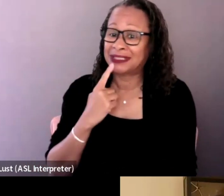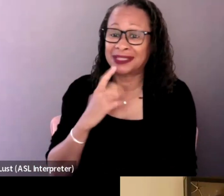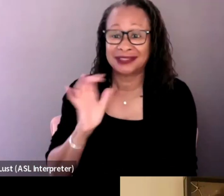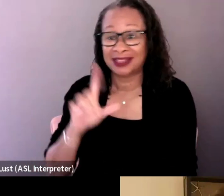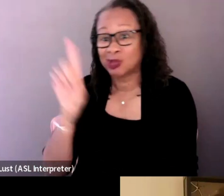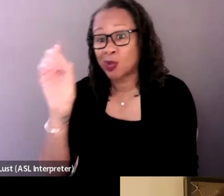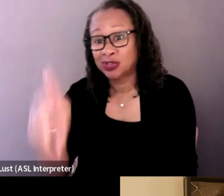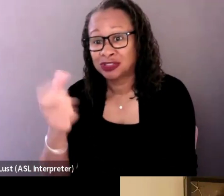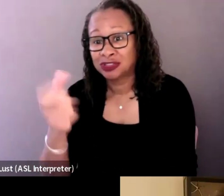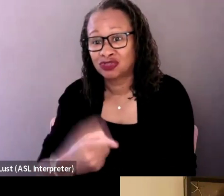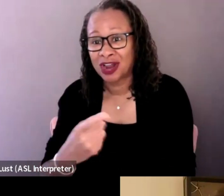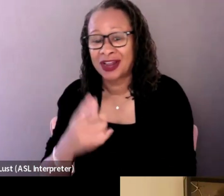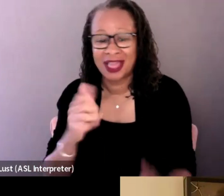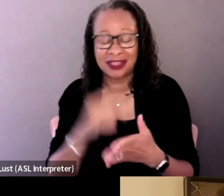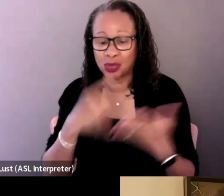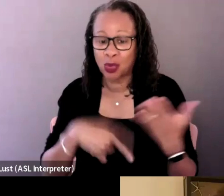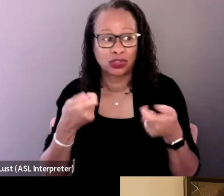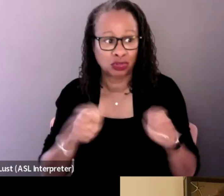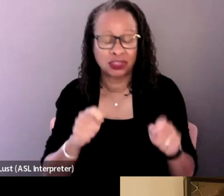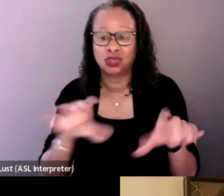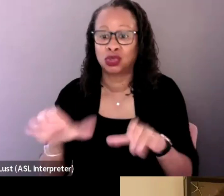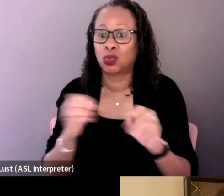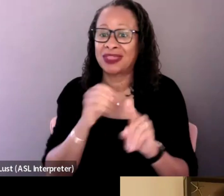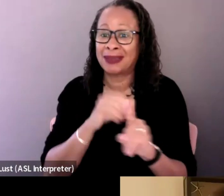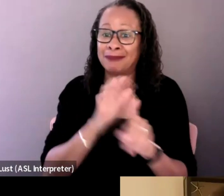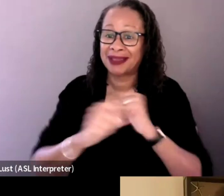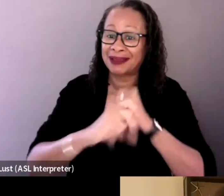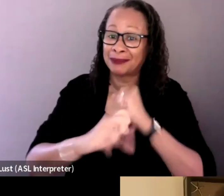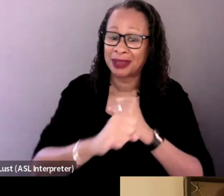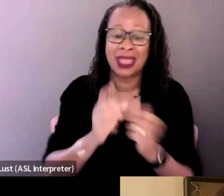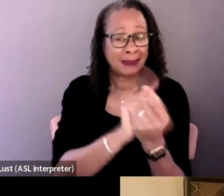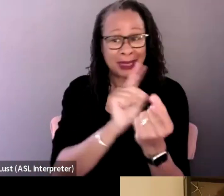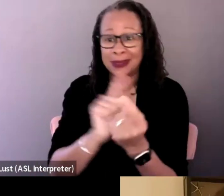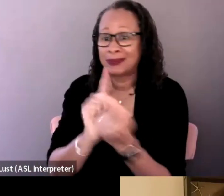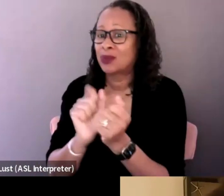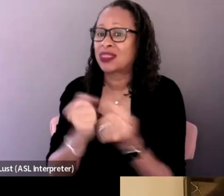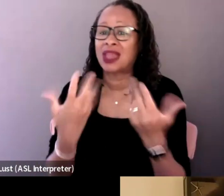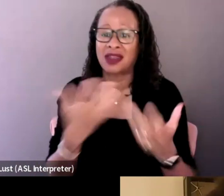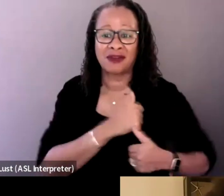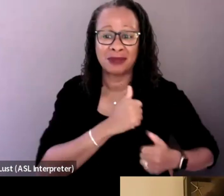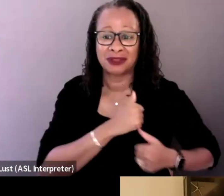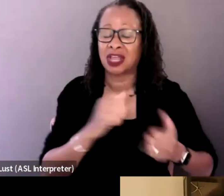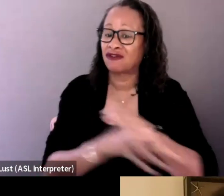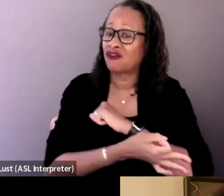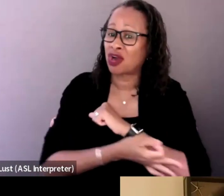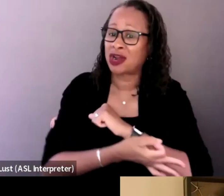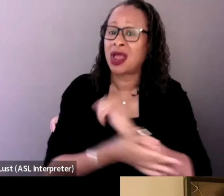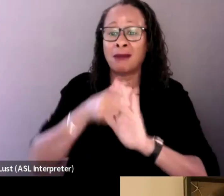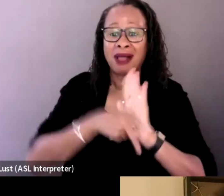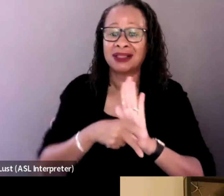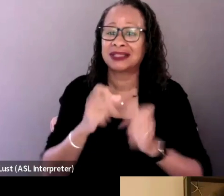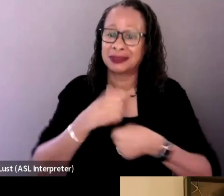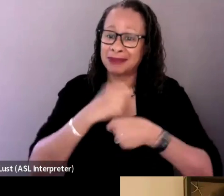we're trying to do in our impact campaign, in meeting with a lot of decision makers and foreign policy makers. When we talk